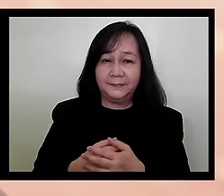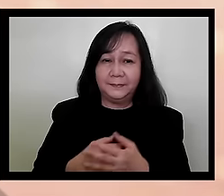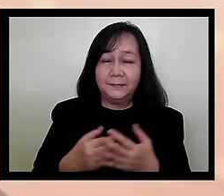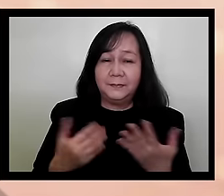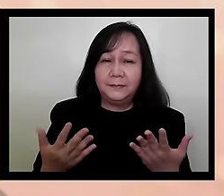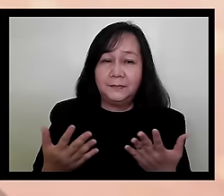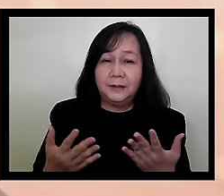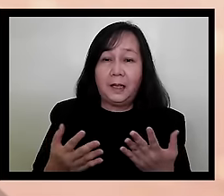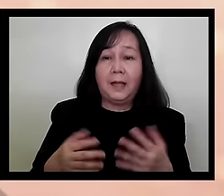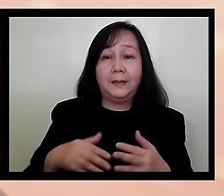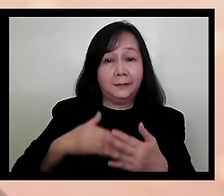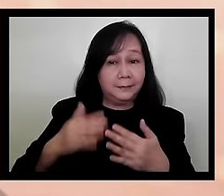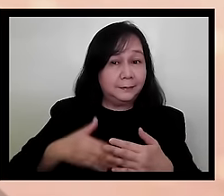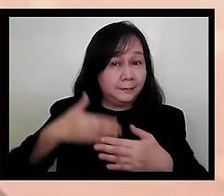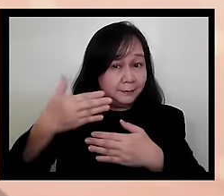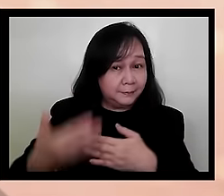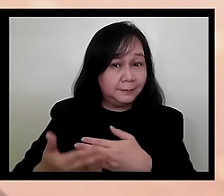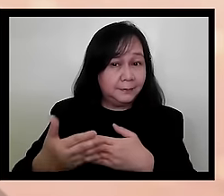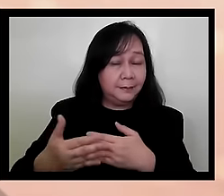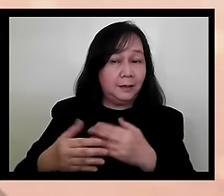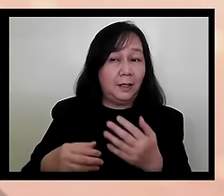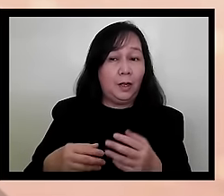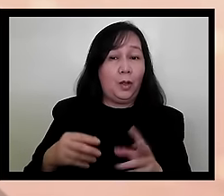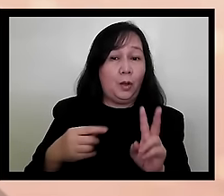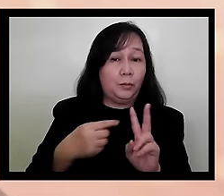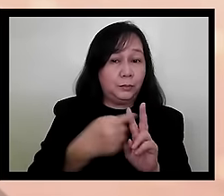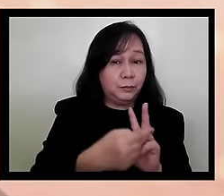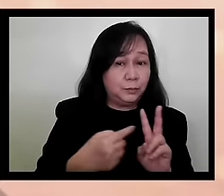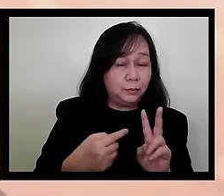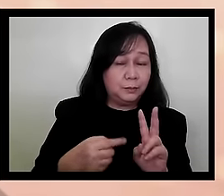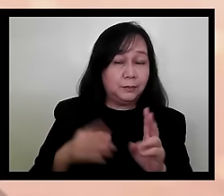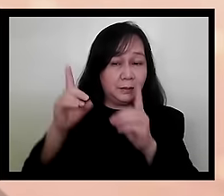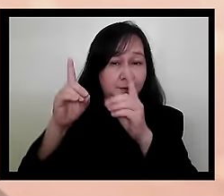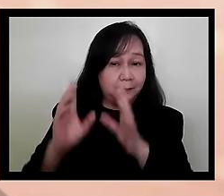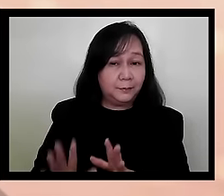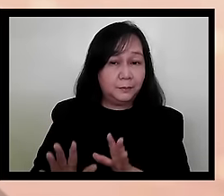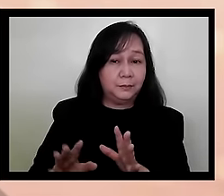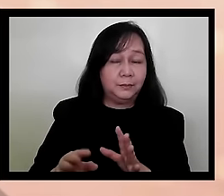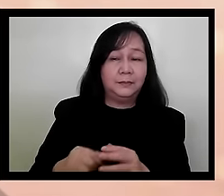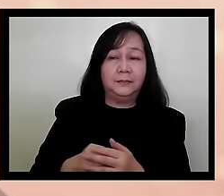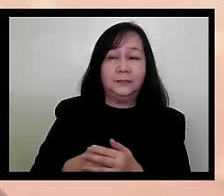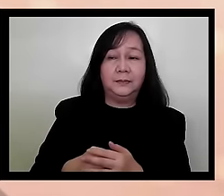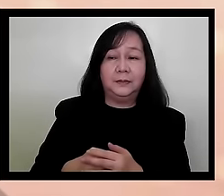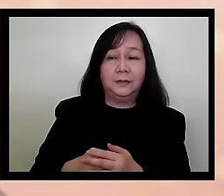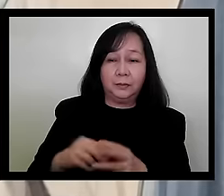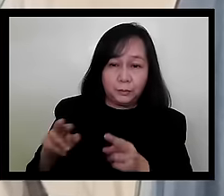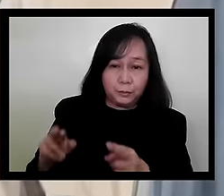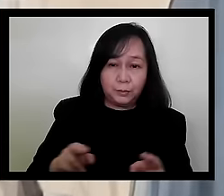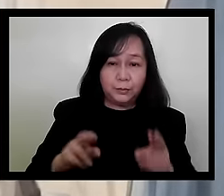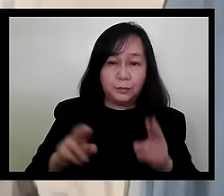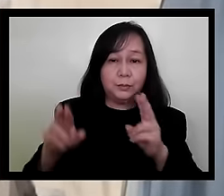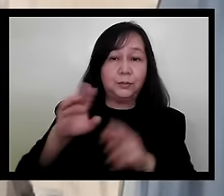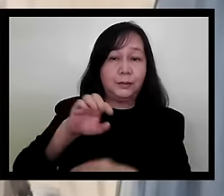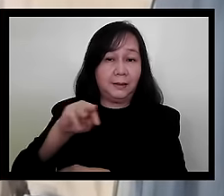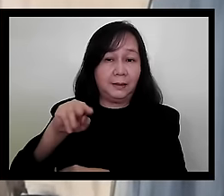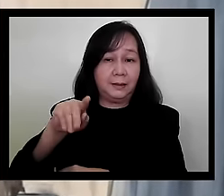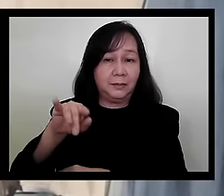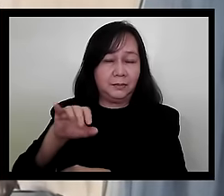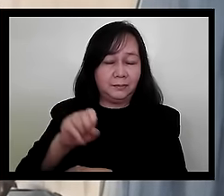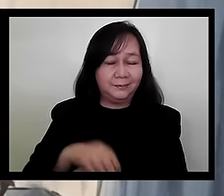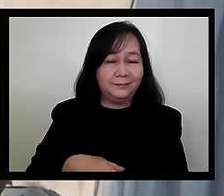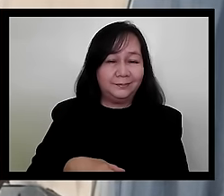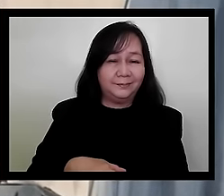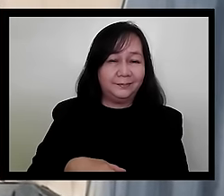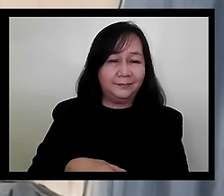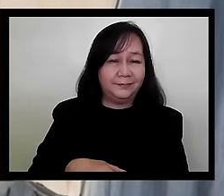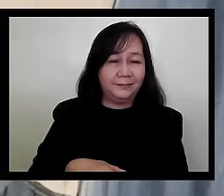sequel to the experience of the two disciples on the road to emus we know